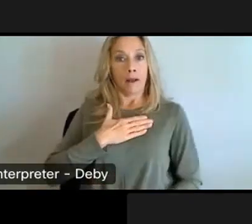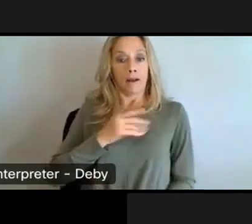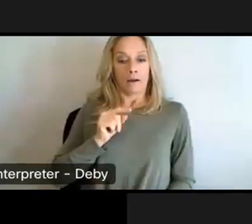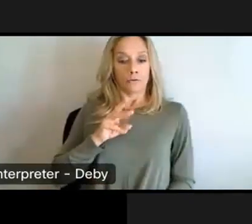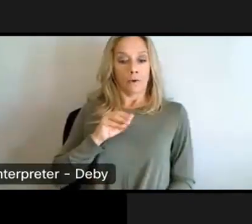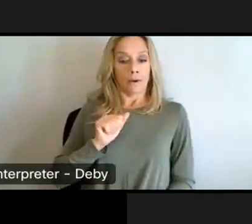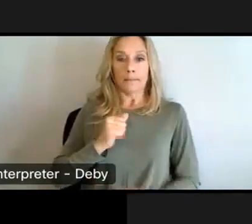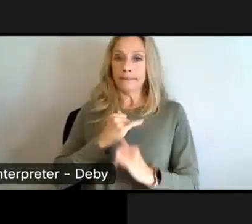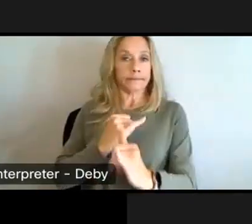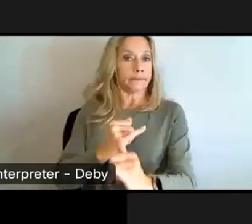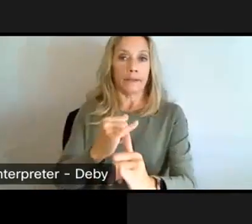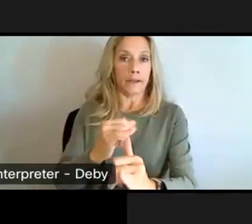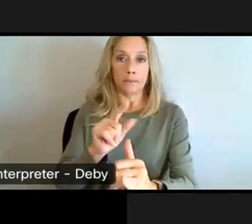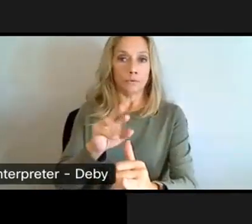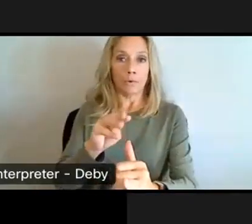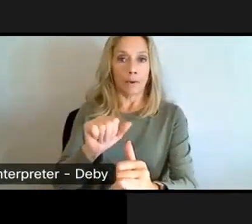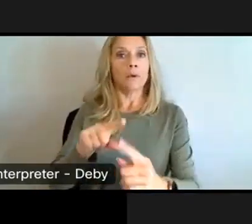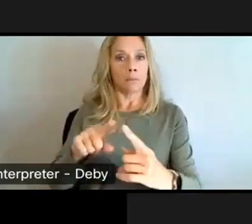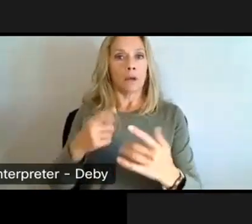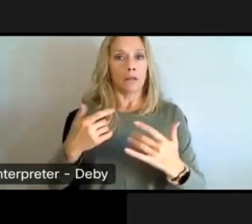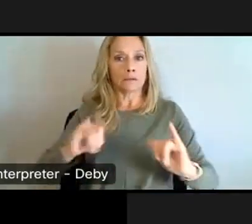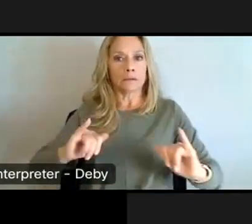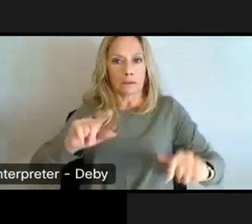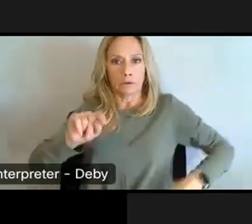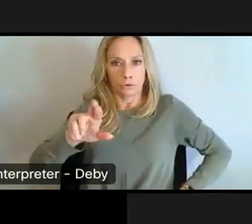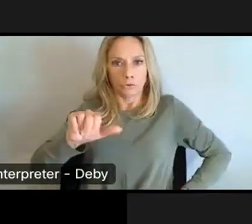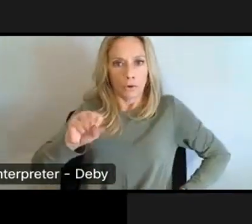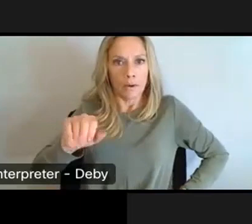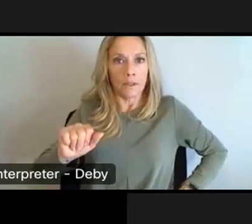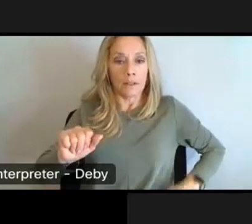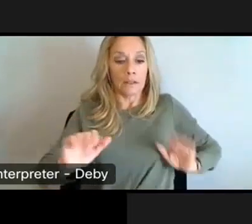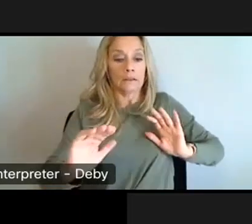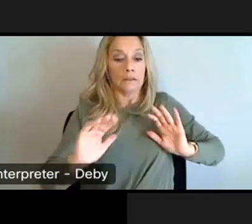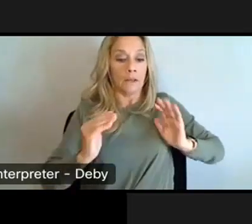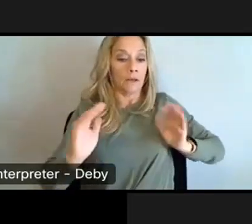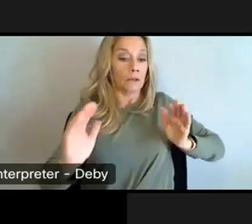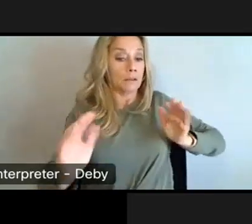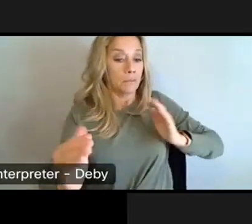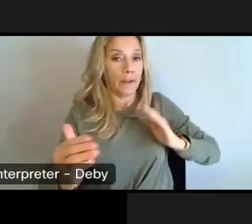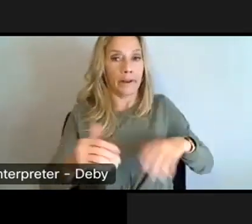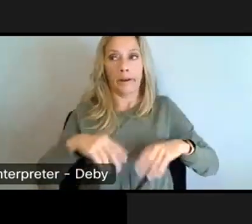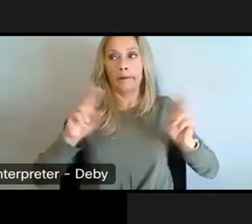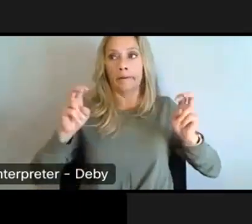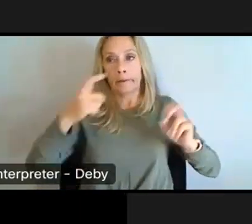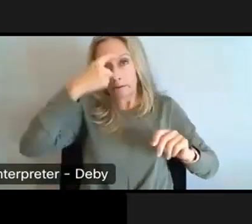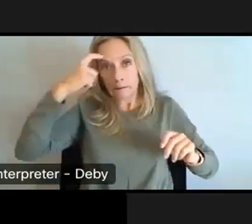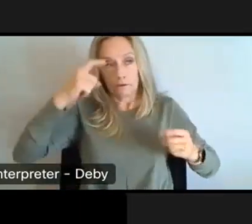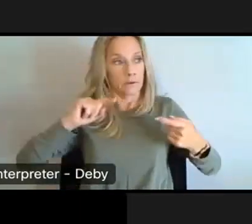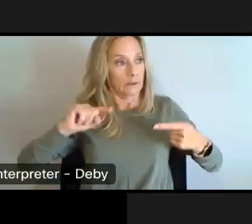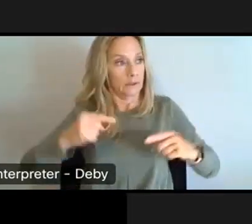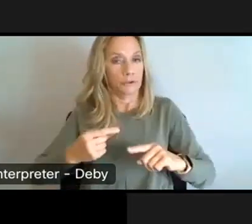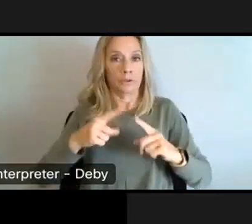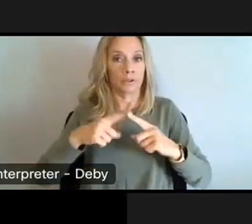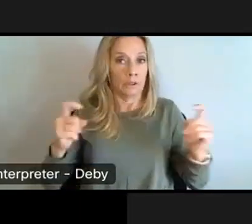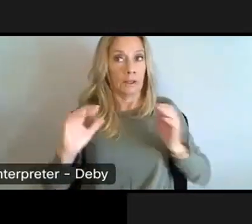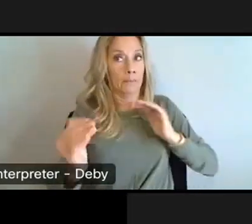your trauma, but it's still trauma. And I don't think you should compare injuries. You shouldn't compare um, stuff like